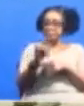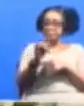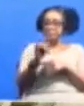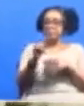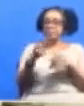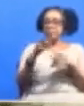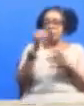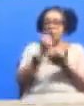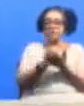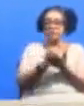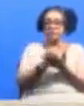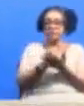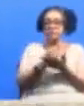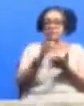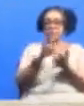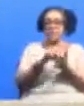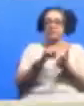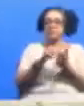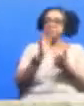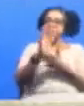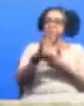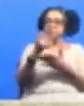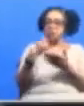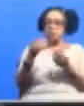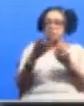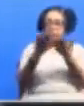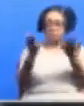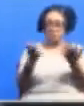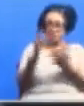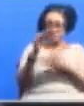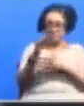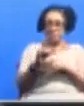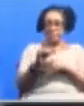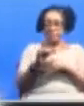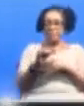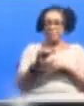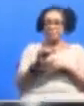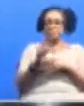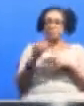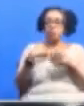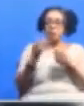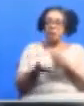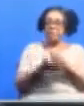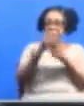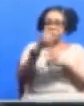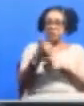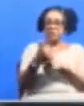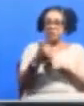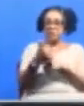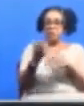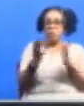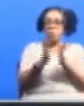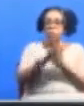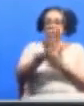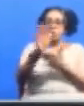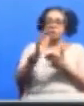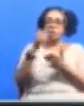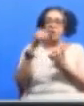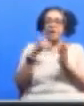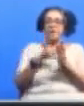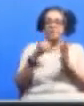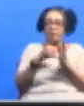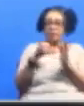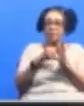officers who would attend to their duties diligently. Unasaidiana na wale ambao wanahusika sisi zote,